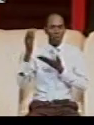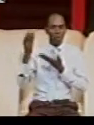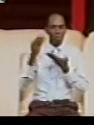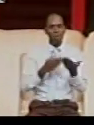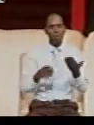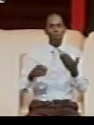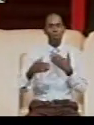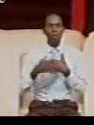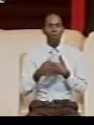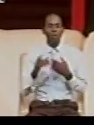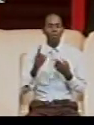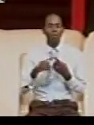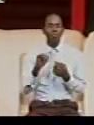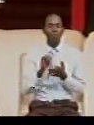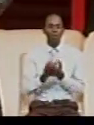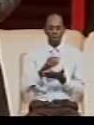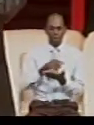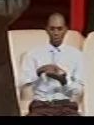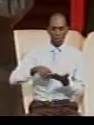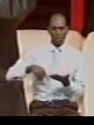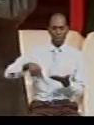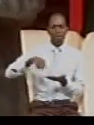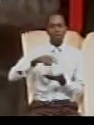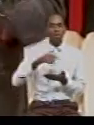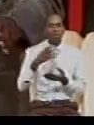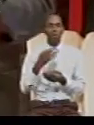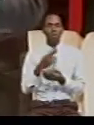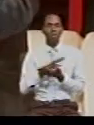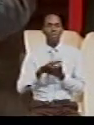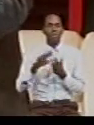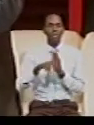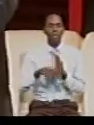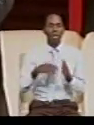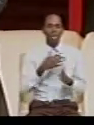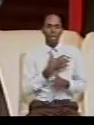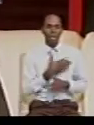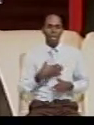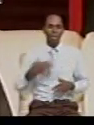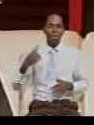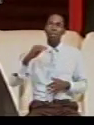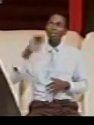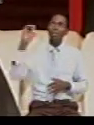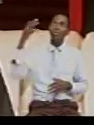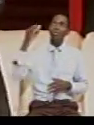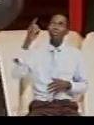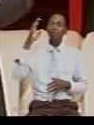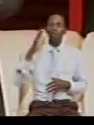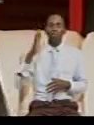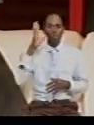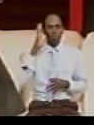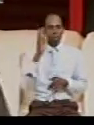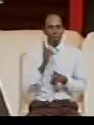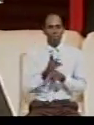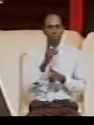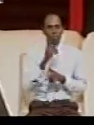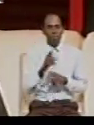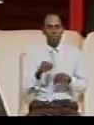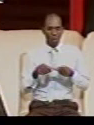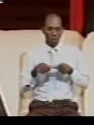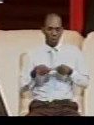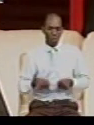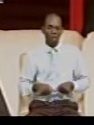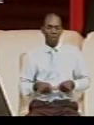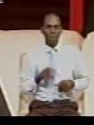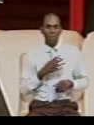circle of righteousness, and the grace of God will keep you abiding and remaining